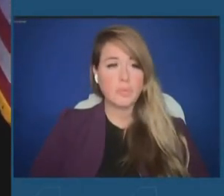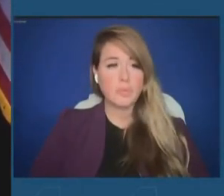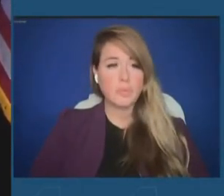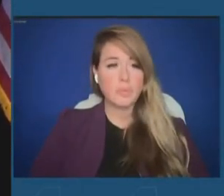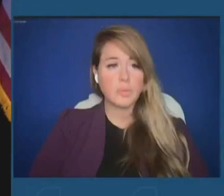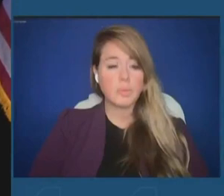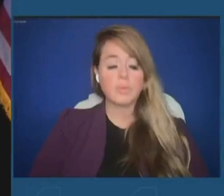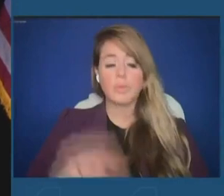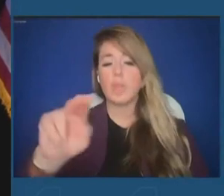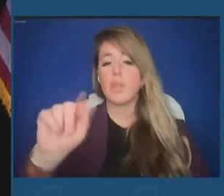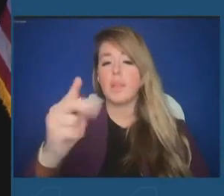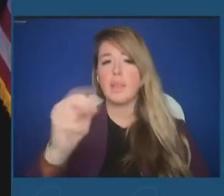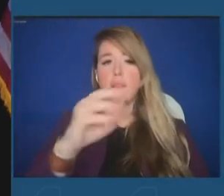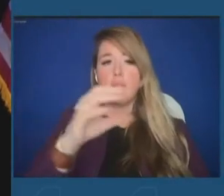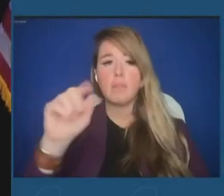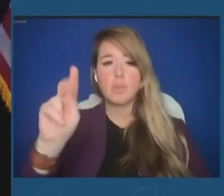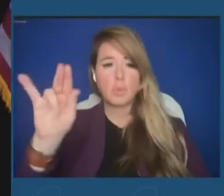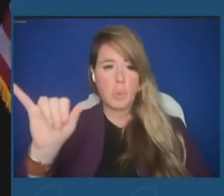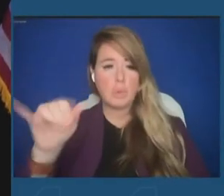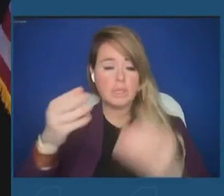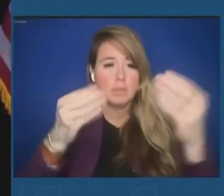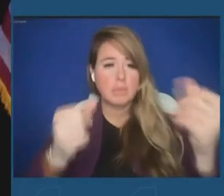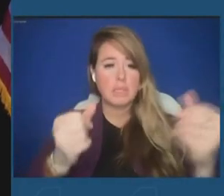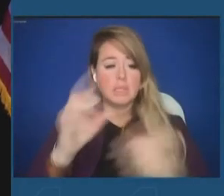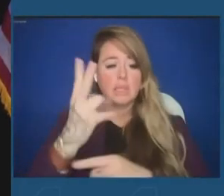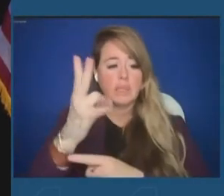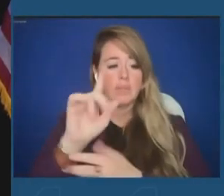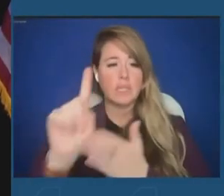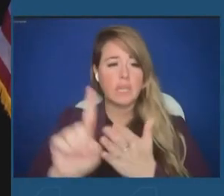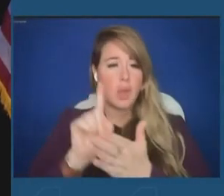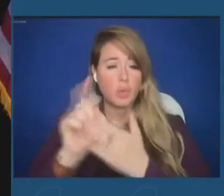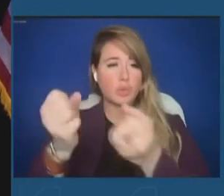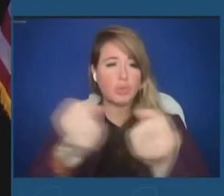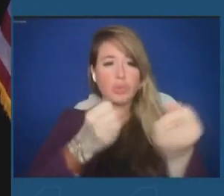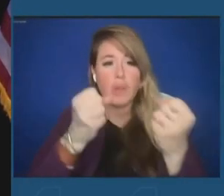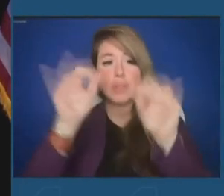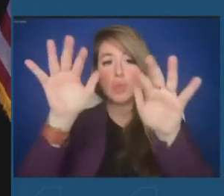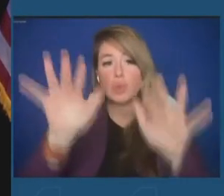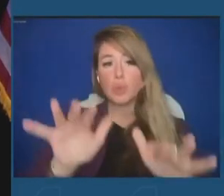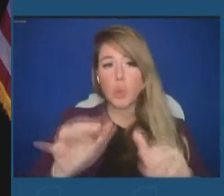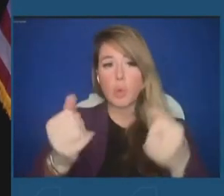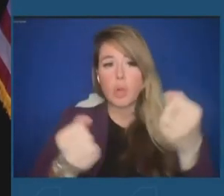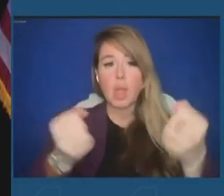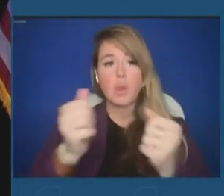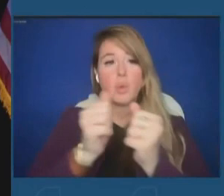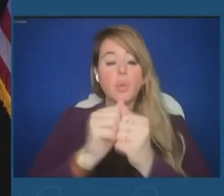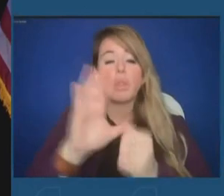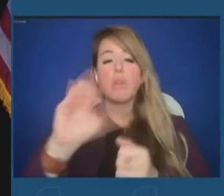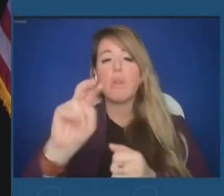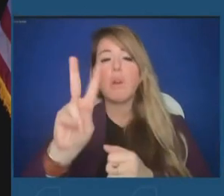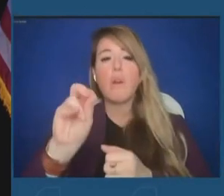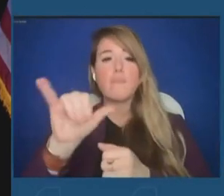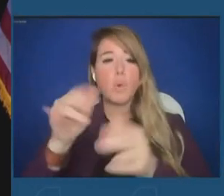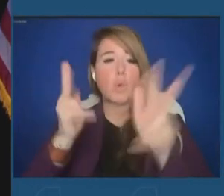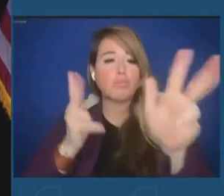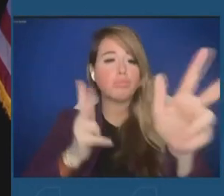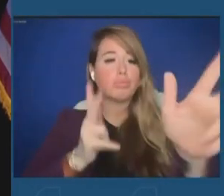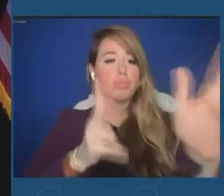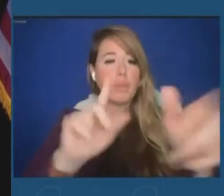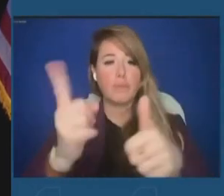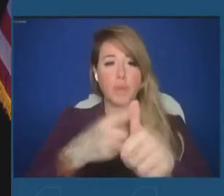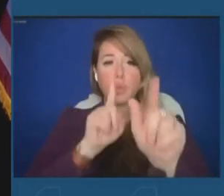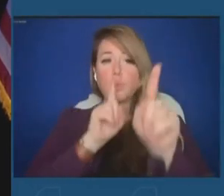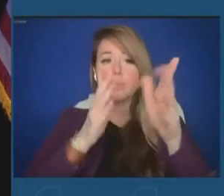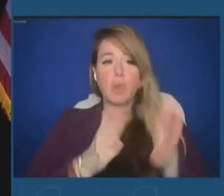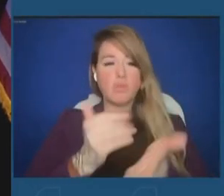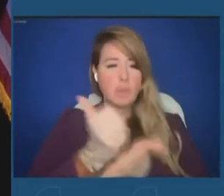Nathan and Tony spent roughly 17 hours driving a snowcat with a convoy of first responders to rescue people